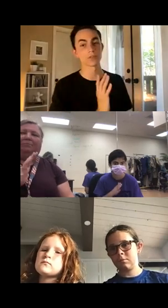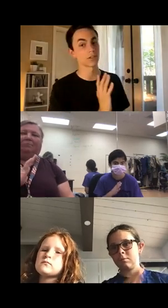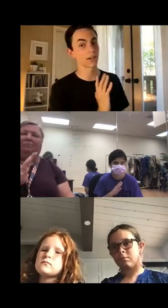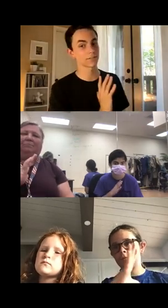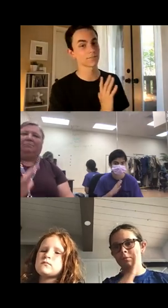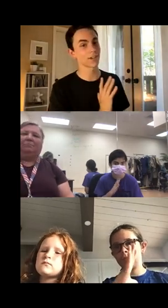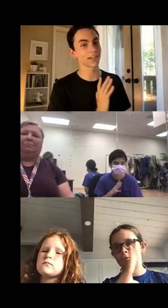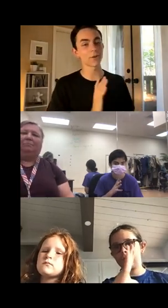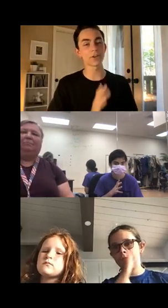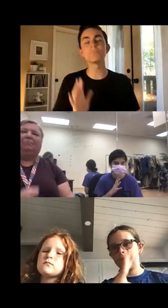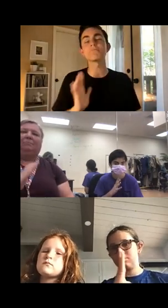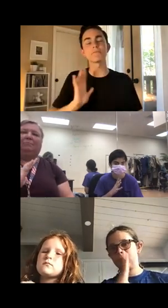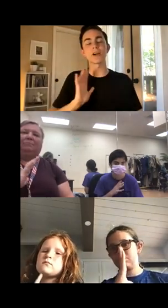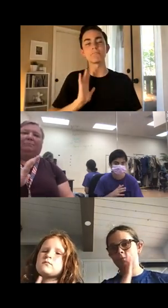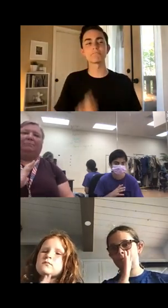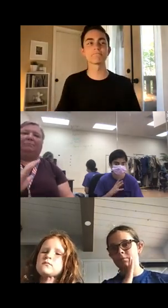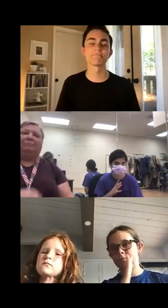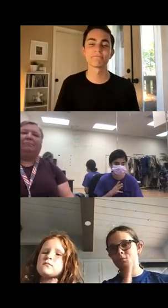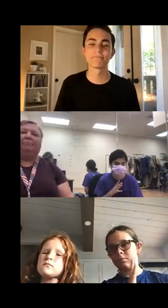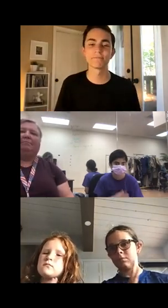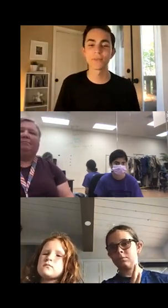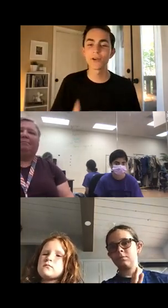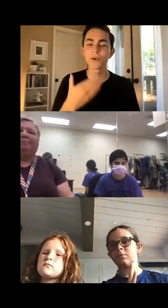this one a lot. Fine. How are you? I'm fine.